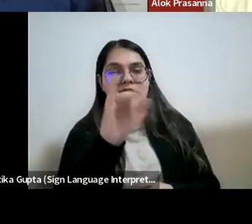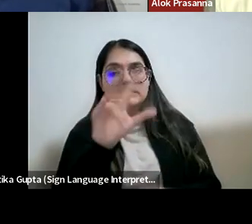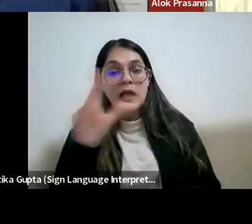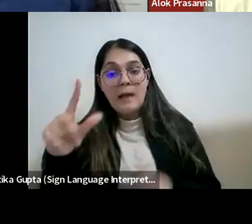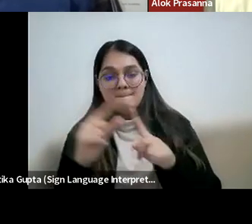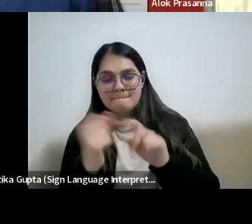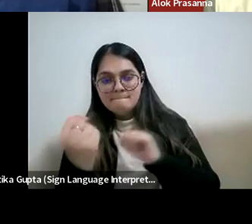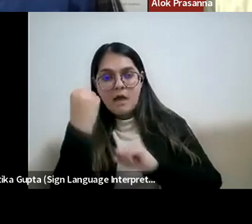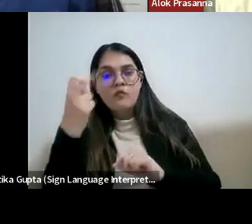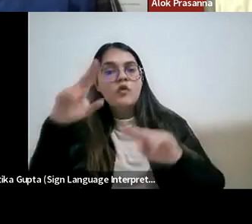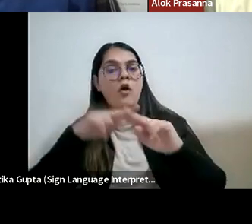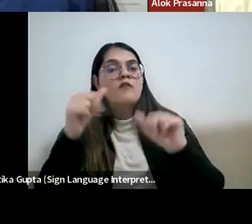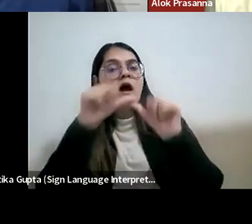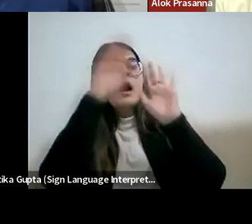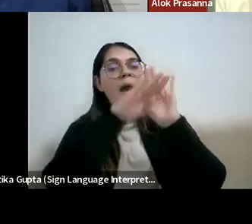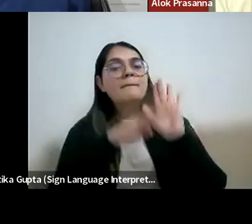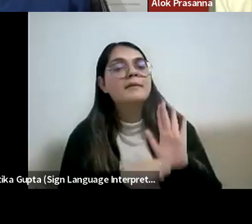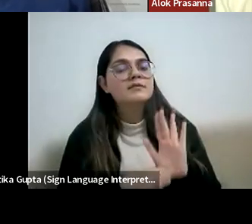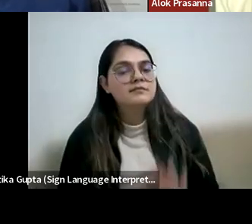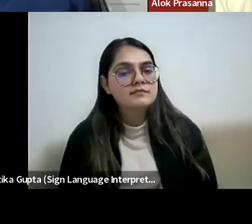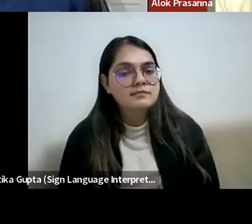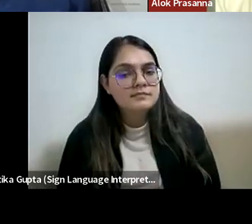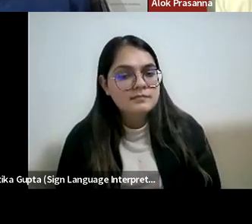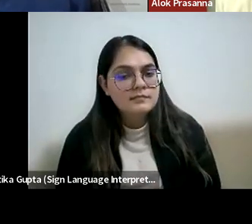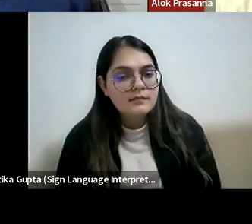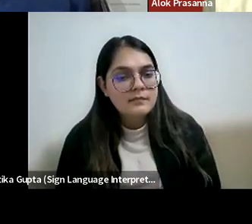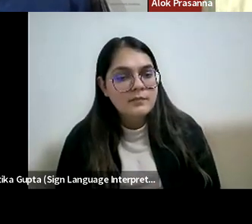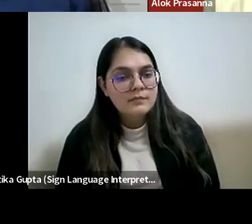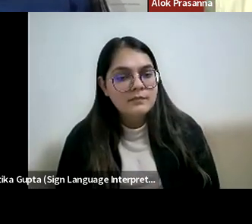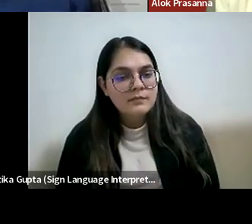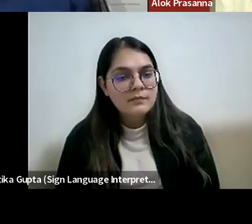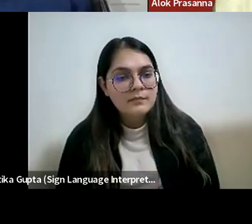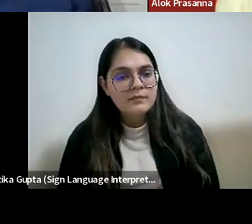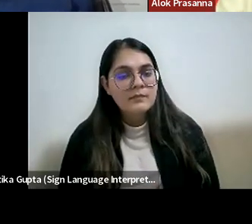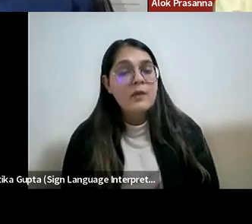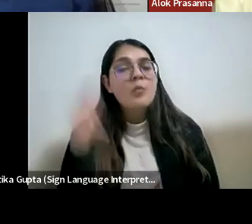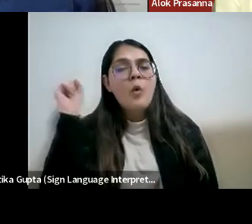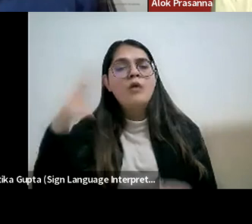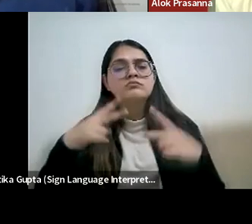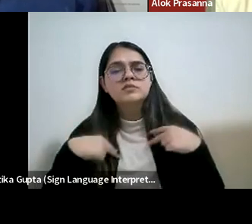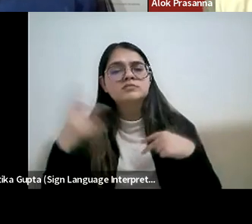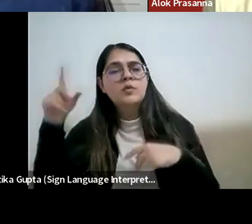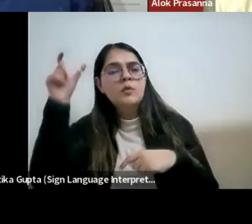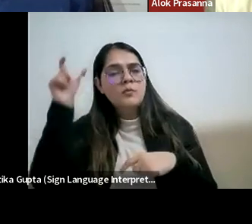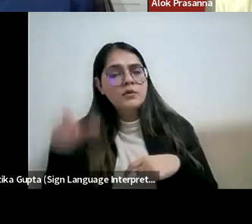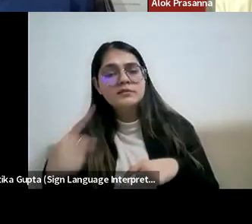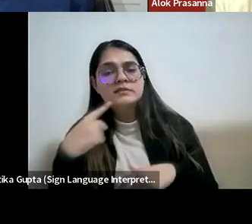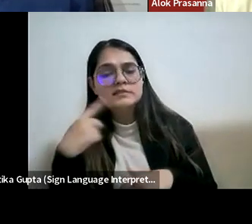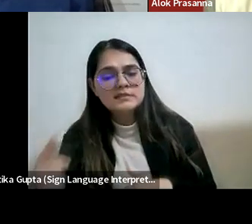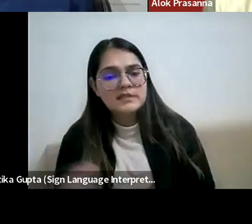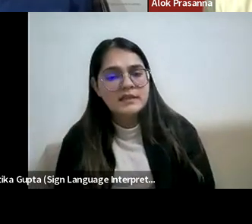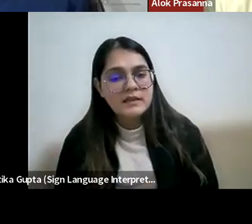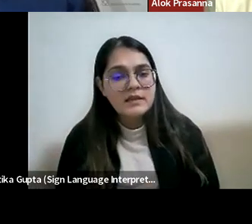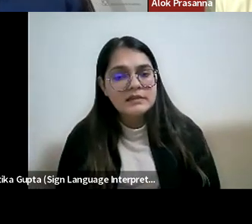this case, Puttaswamy, the Puttaswamy judgment, yes. Judgment, to say that by